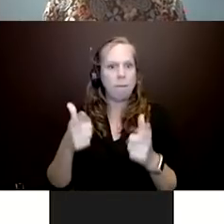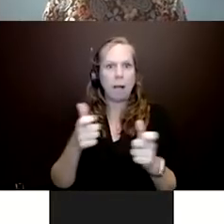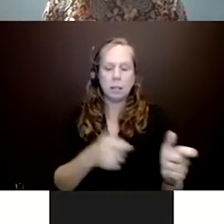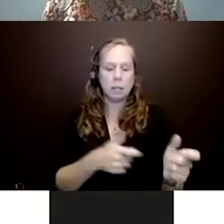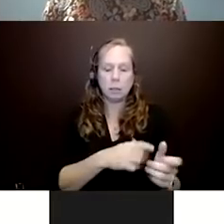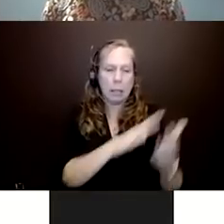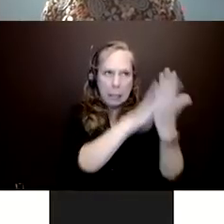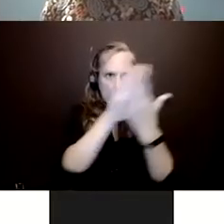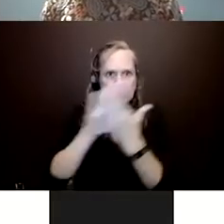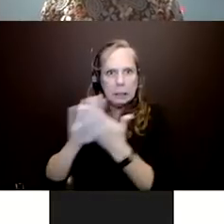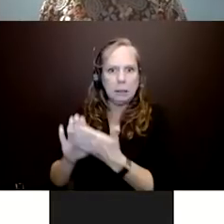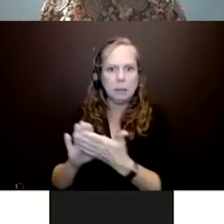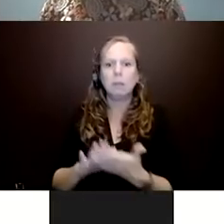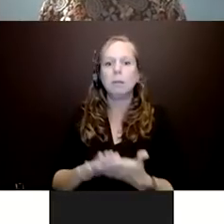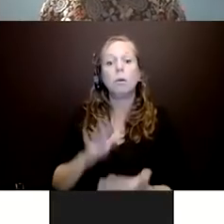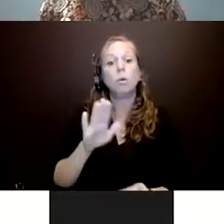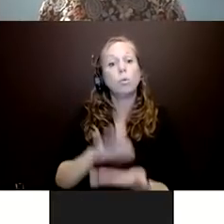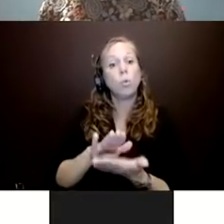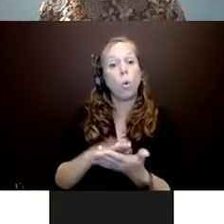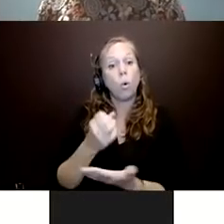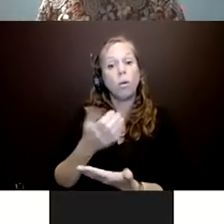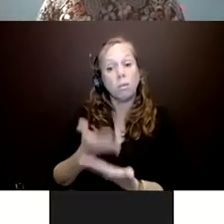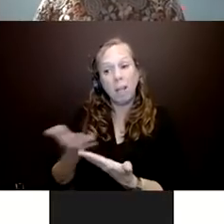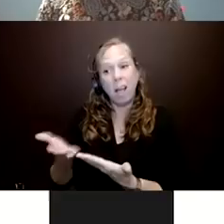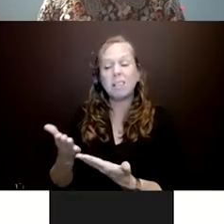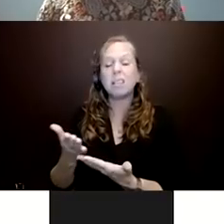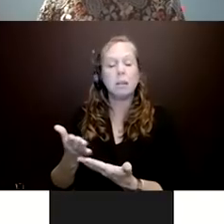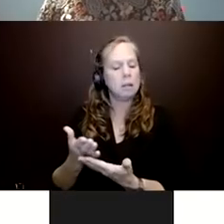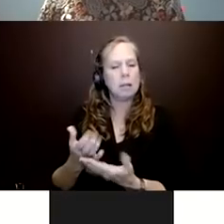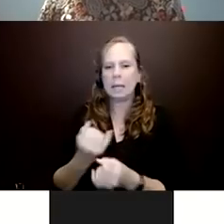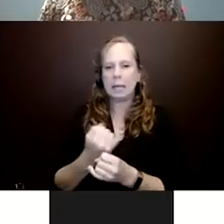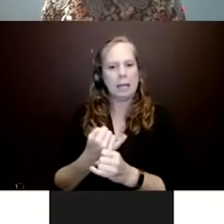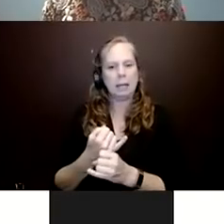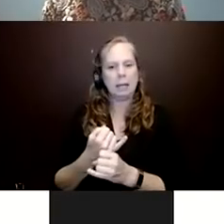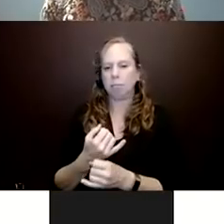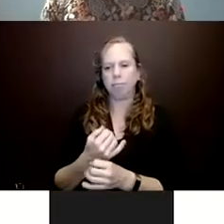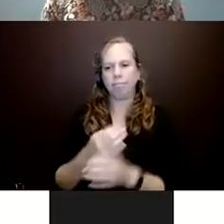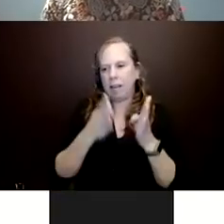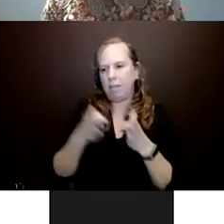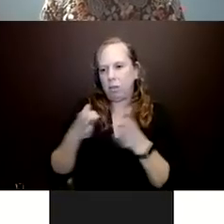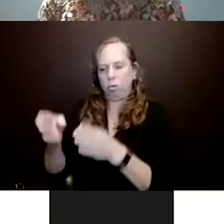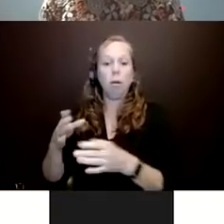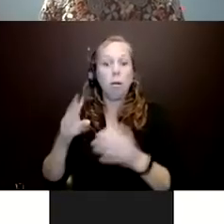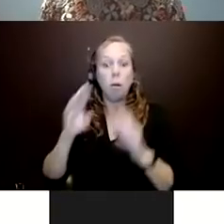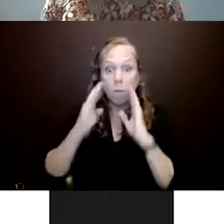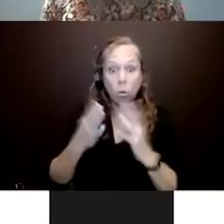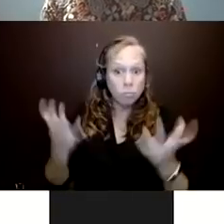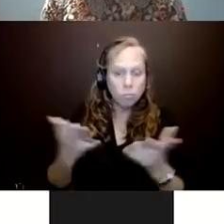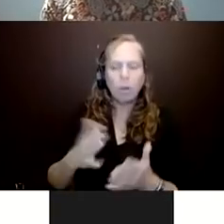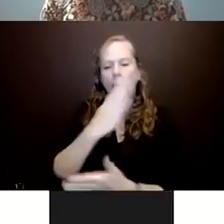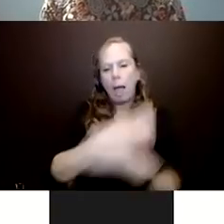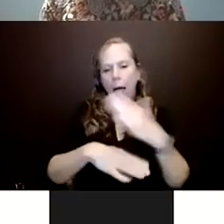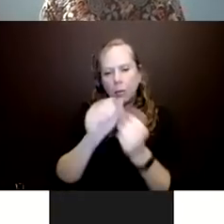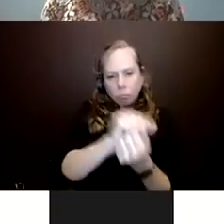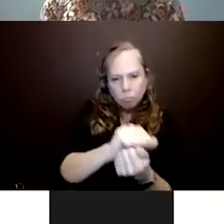School supplies in classrooms will be very individualized. There will be a lot of focus on hand washing. And specifically